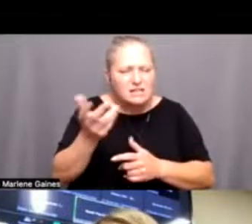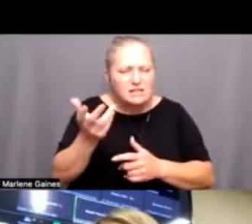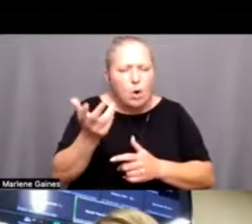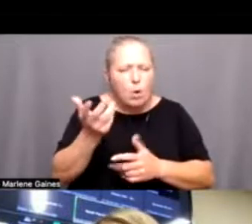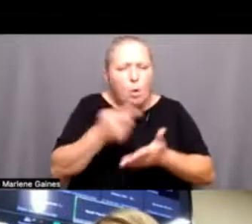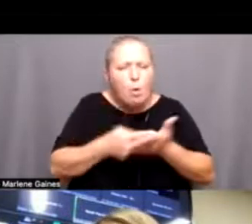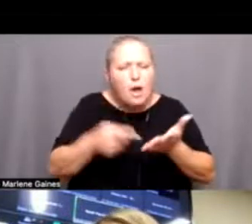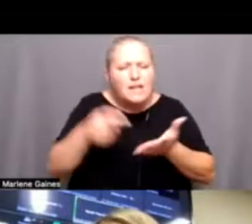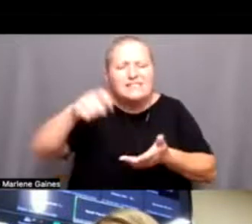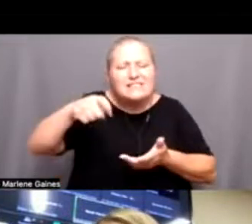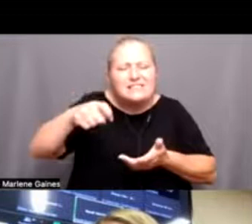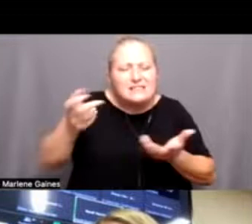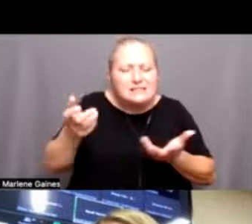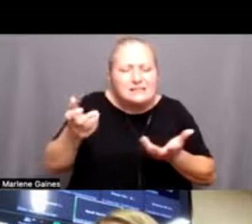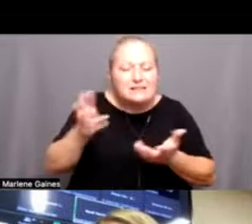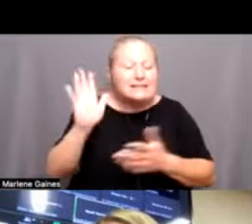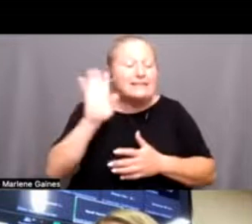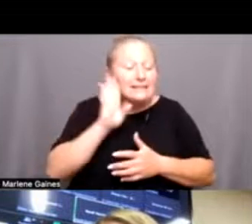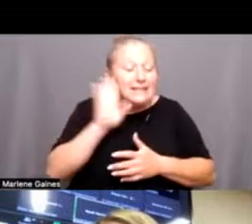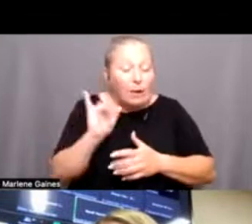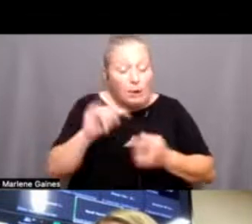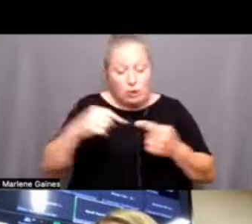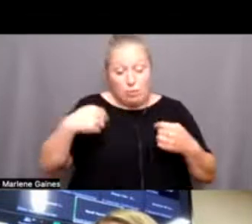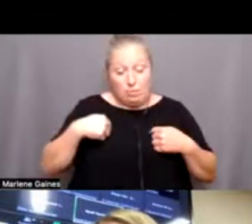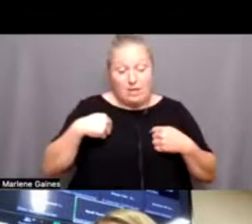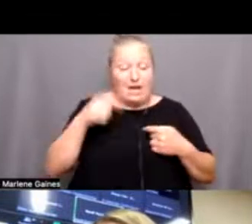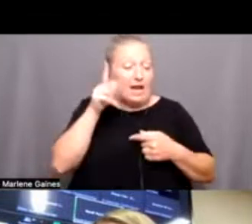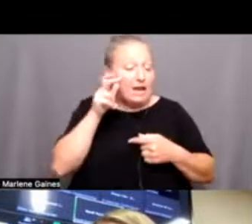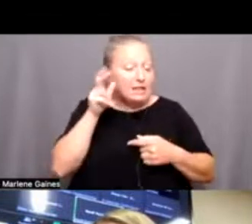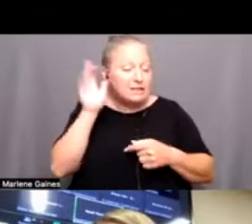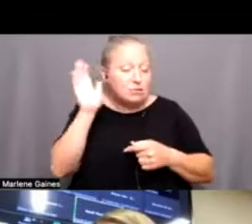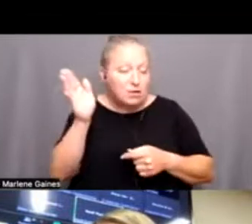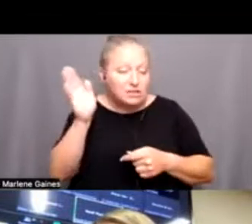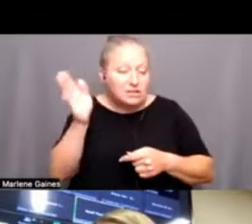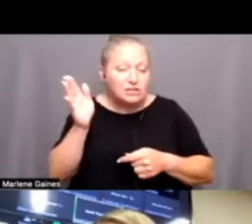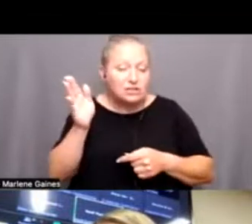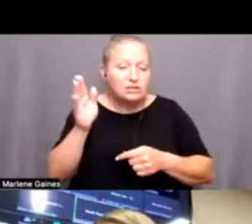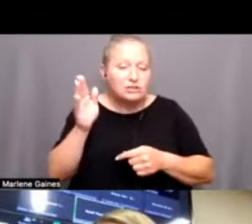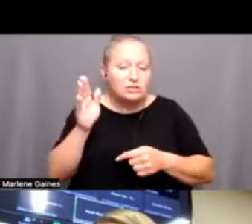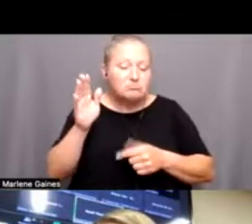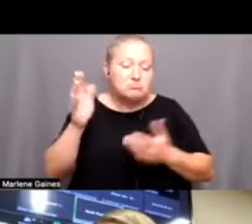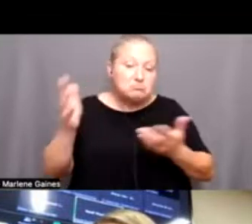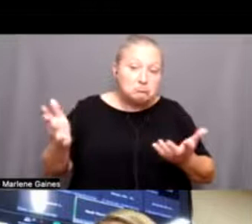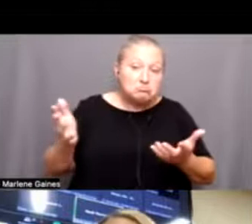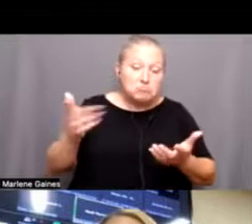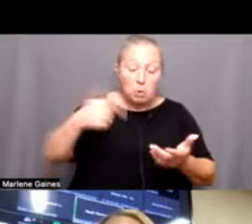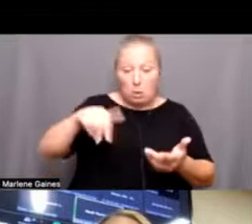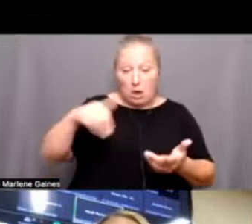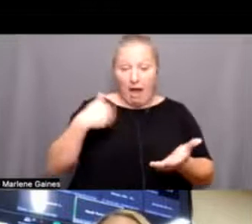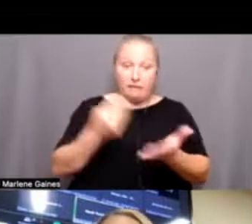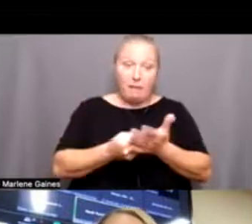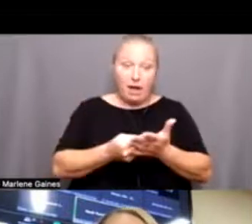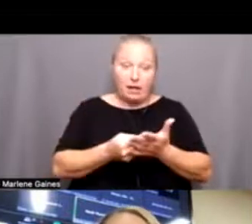is the need? What it sounded like to me in listening to this presentation is, hey, here's some money, we can do